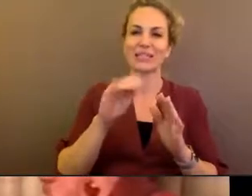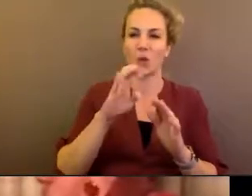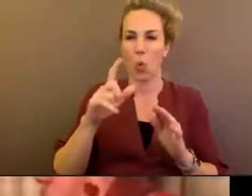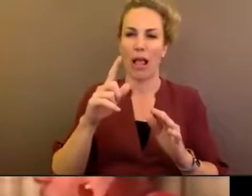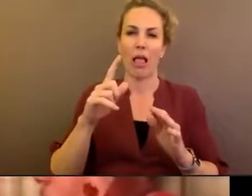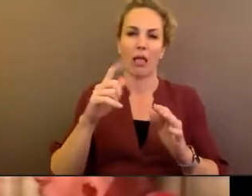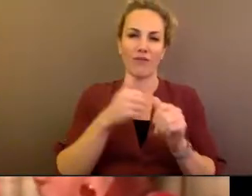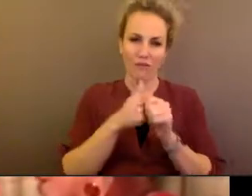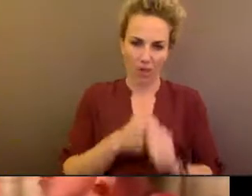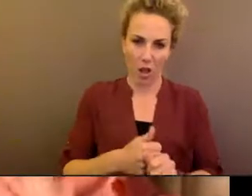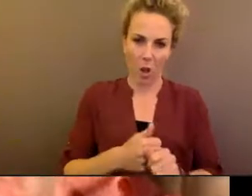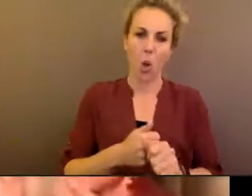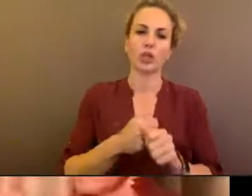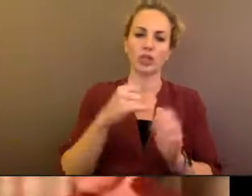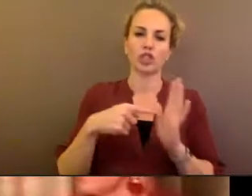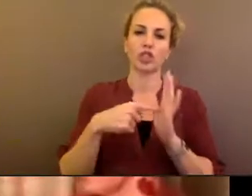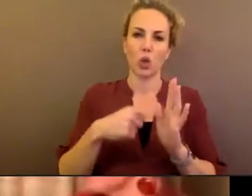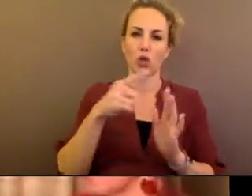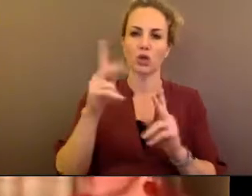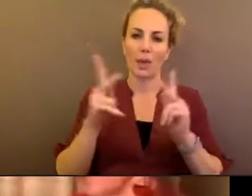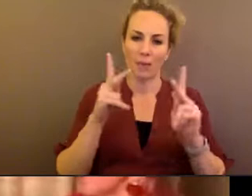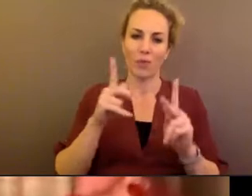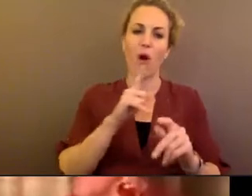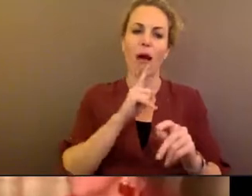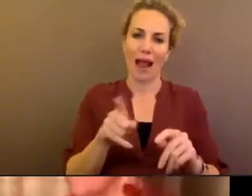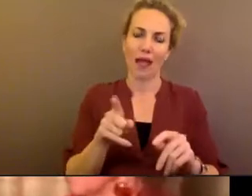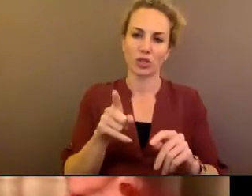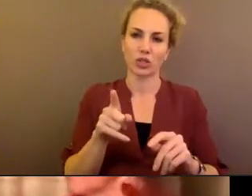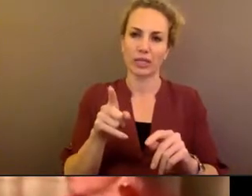smudged, and that shows you that people are actually